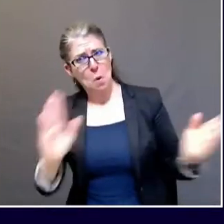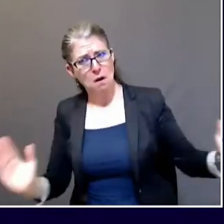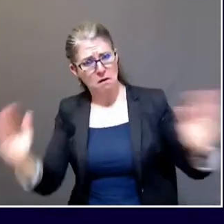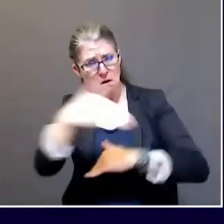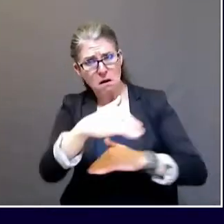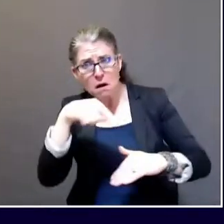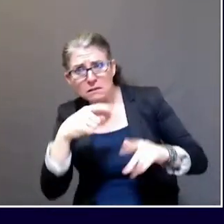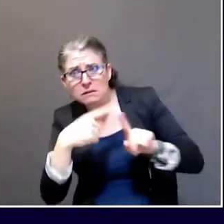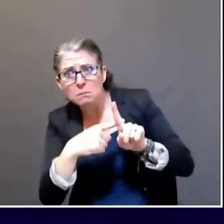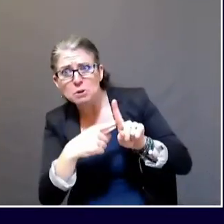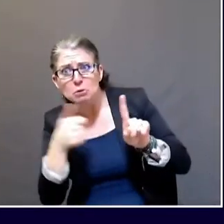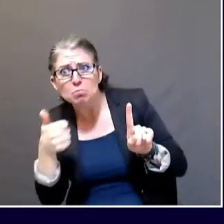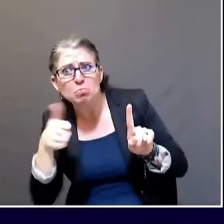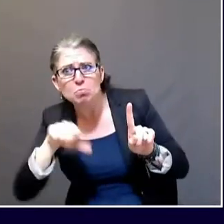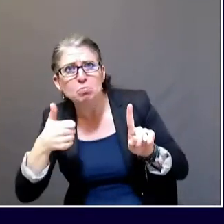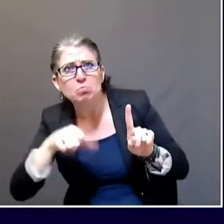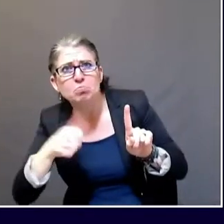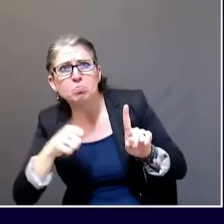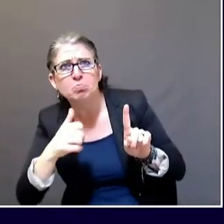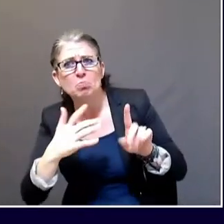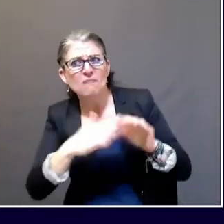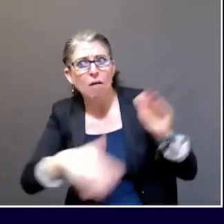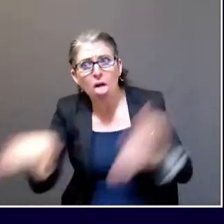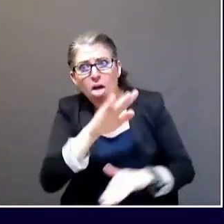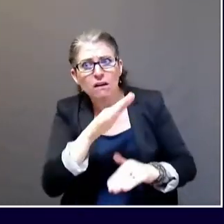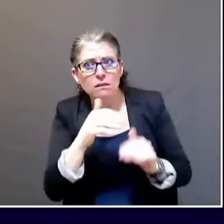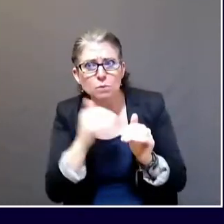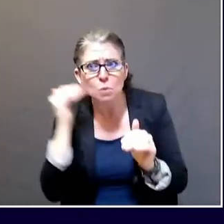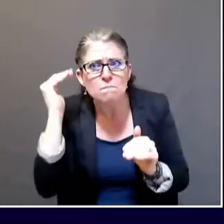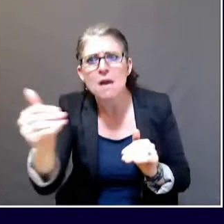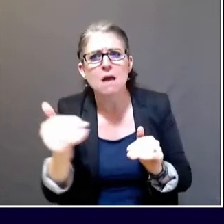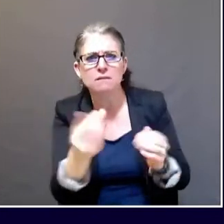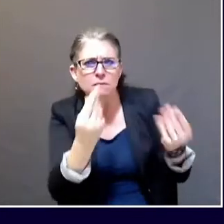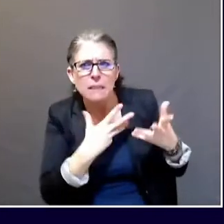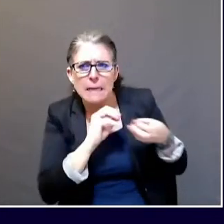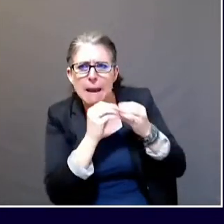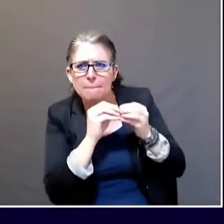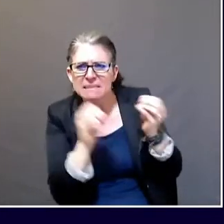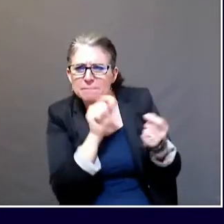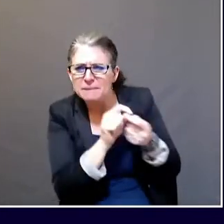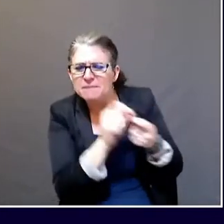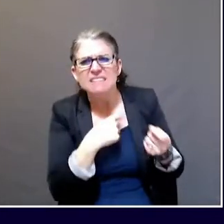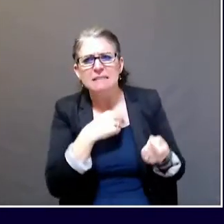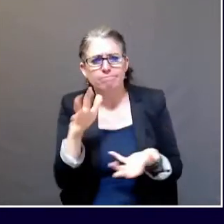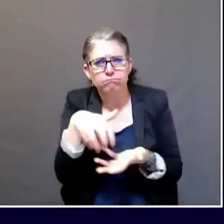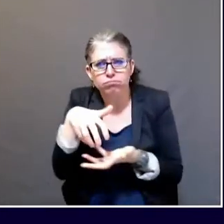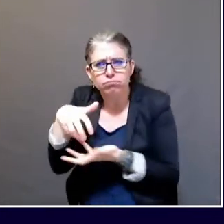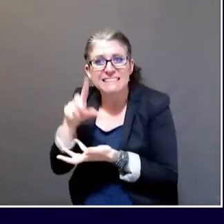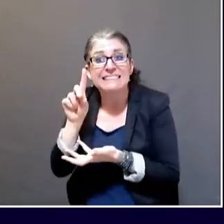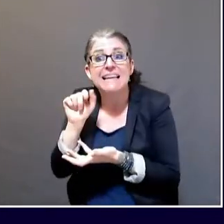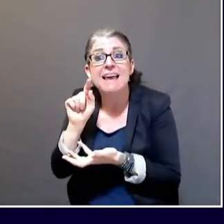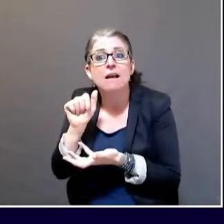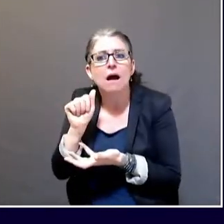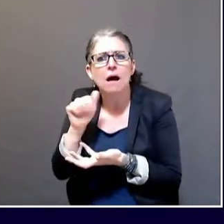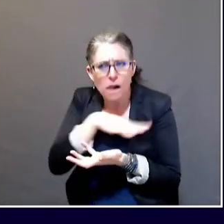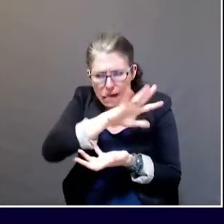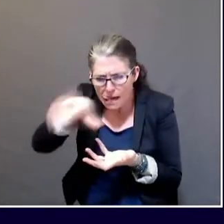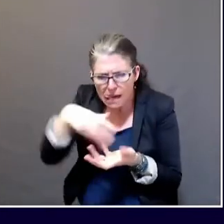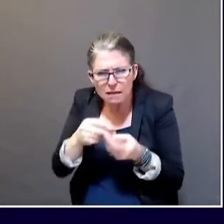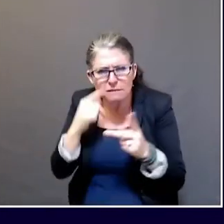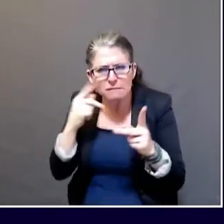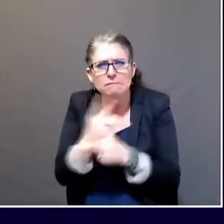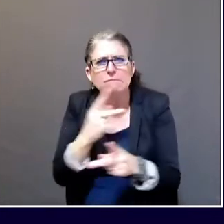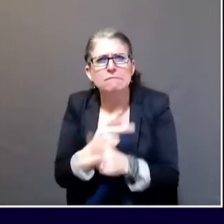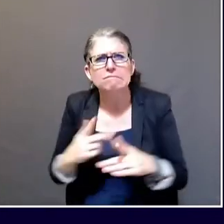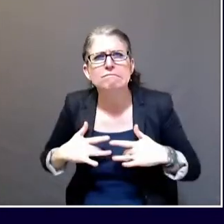also indicated that the vaccine had exceeded the temperature at which it needs to be stored at. After having touched